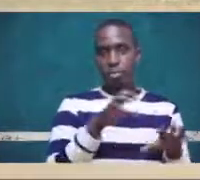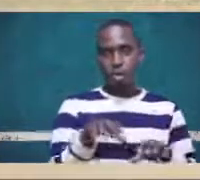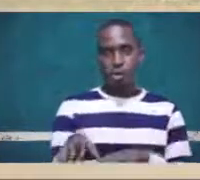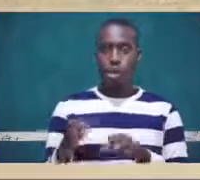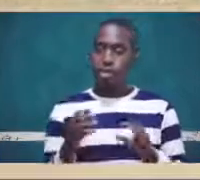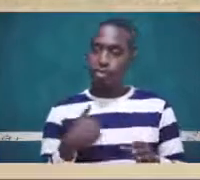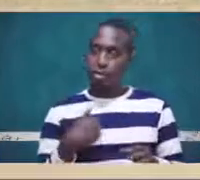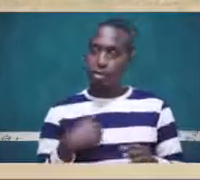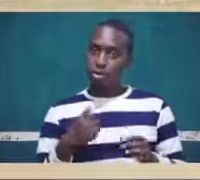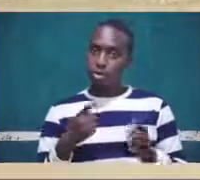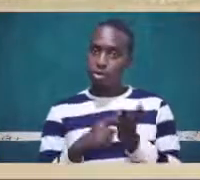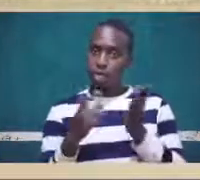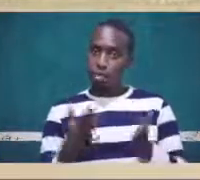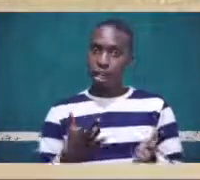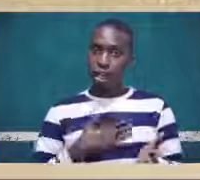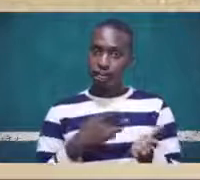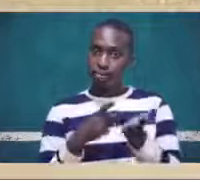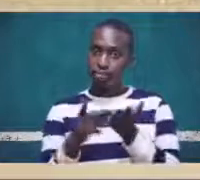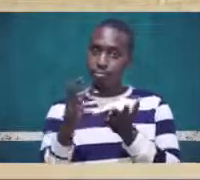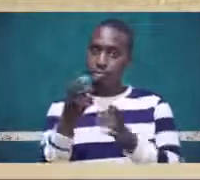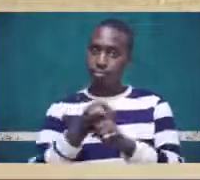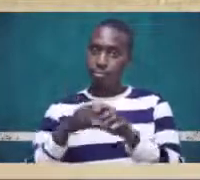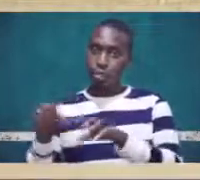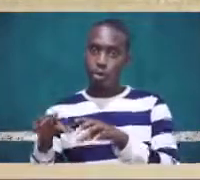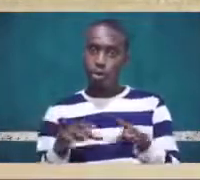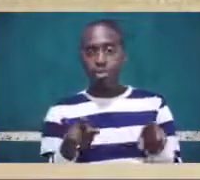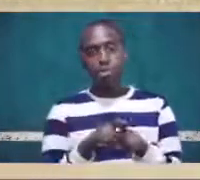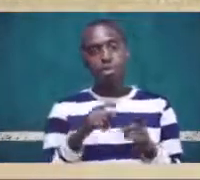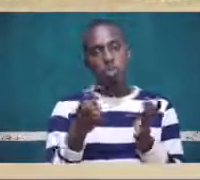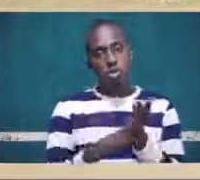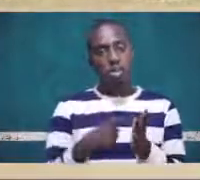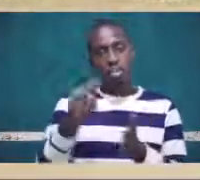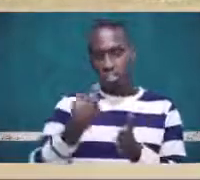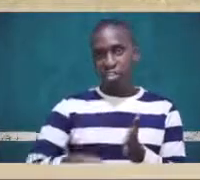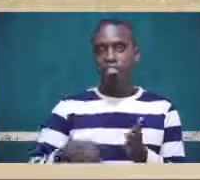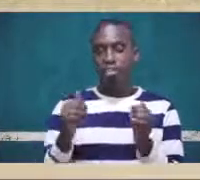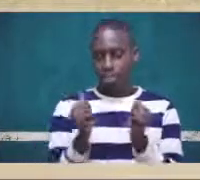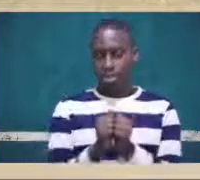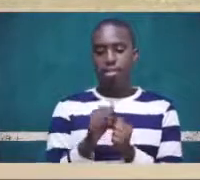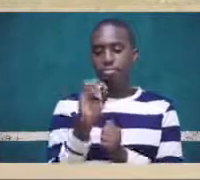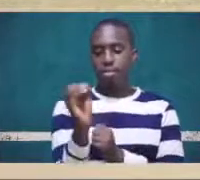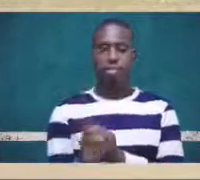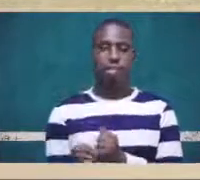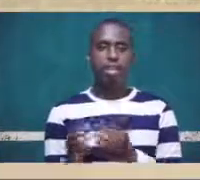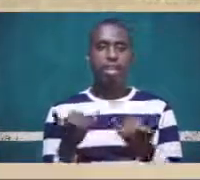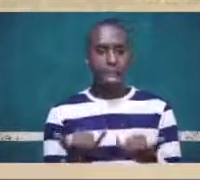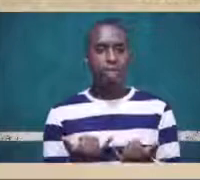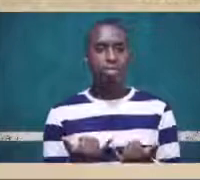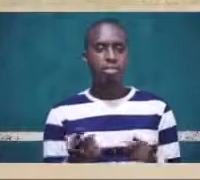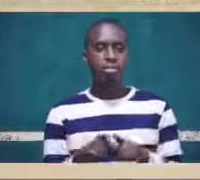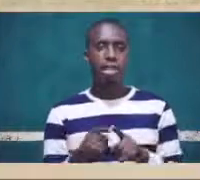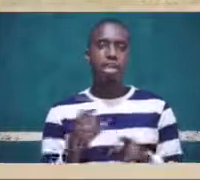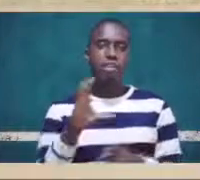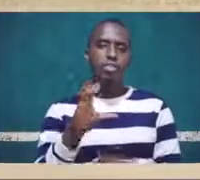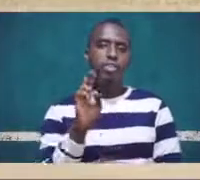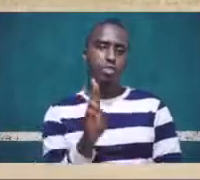I'm a Ugandan and I buy also from Congo, Uganda will charge also 10%. Now, on customs